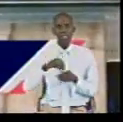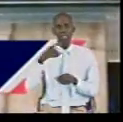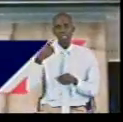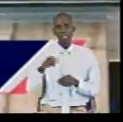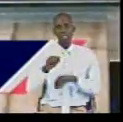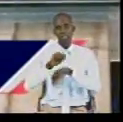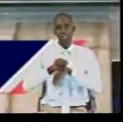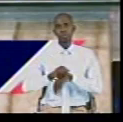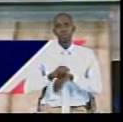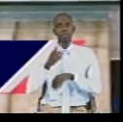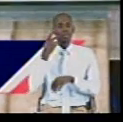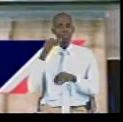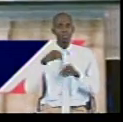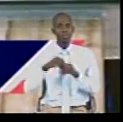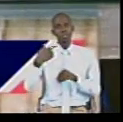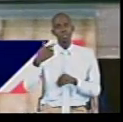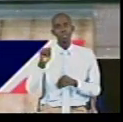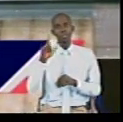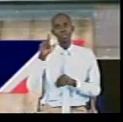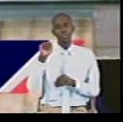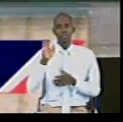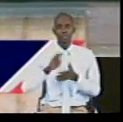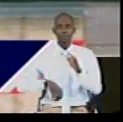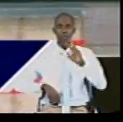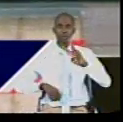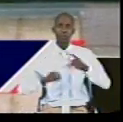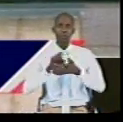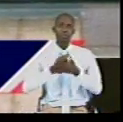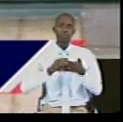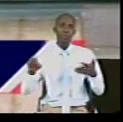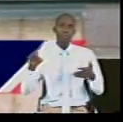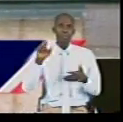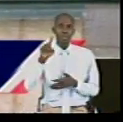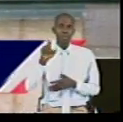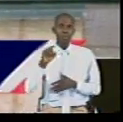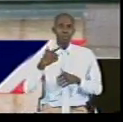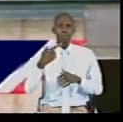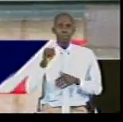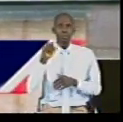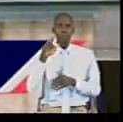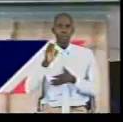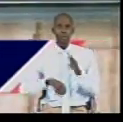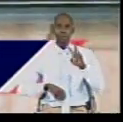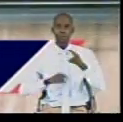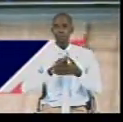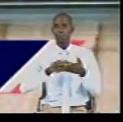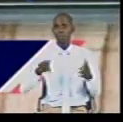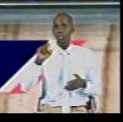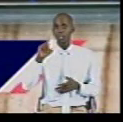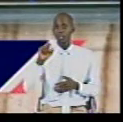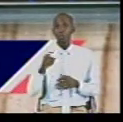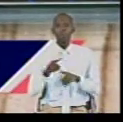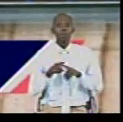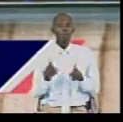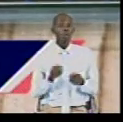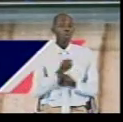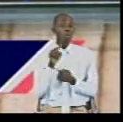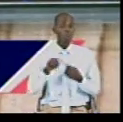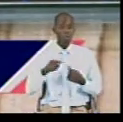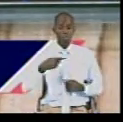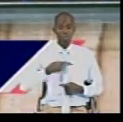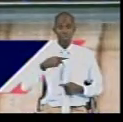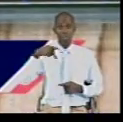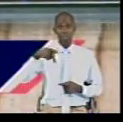coming to Galatians chapter 2, reading from verse 11. But when Peter was come